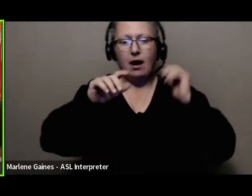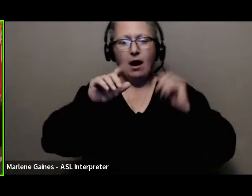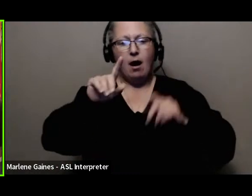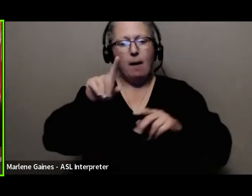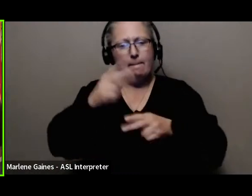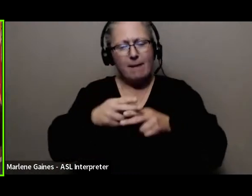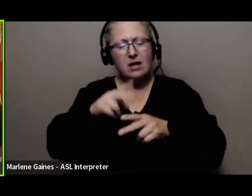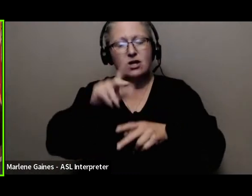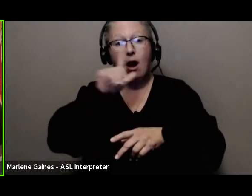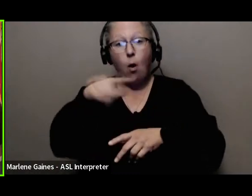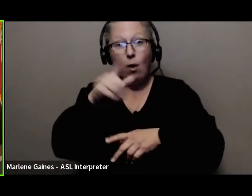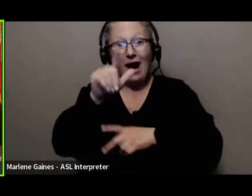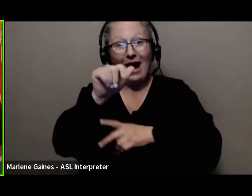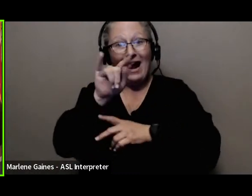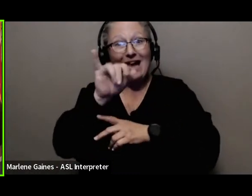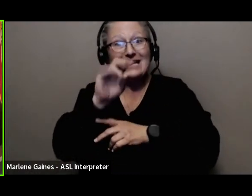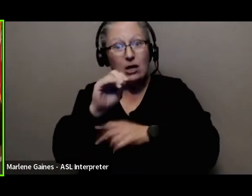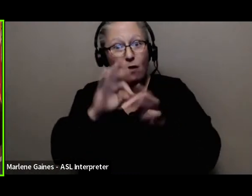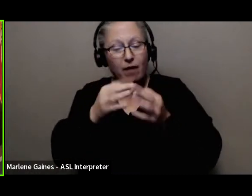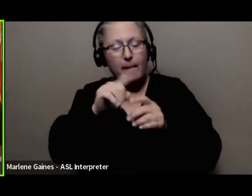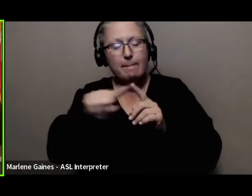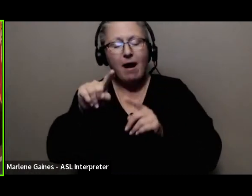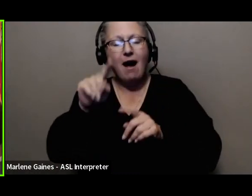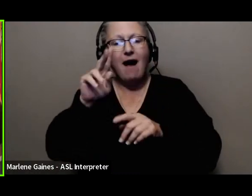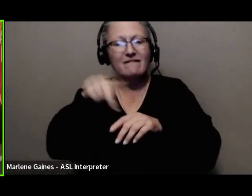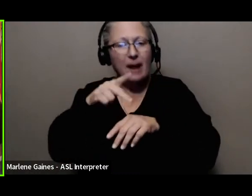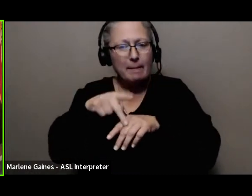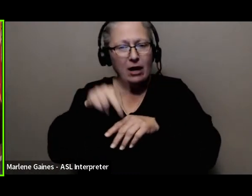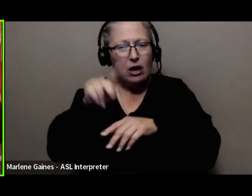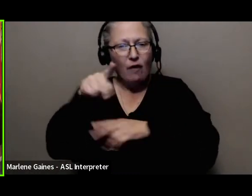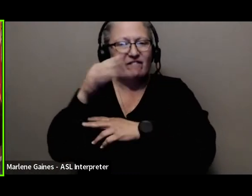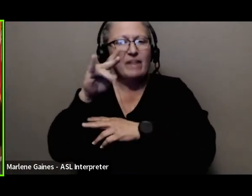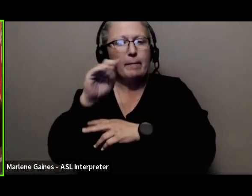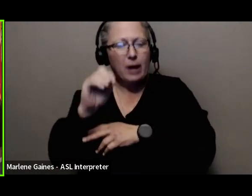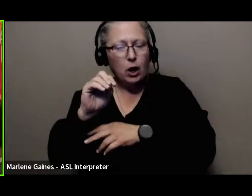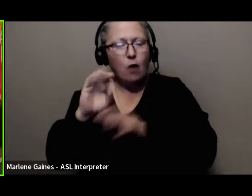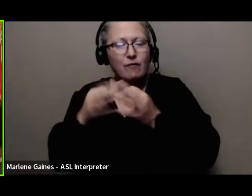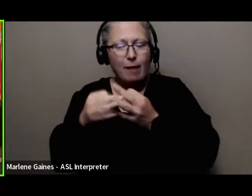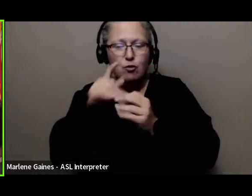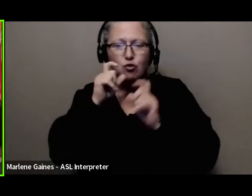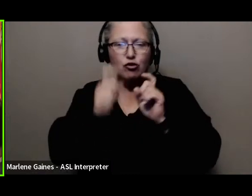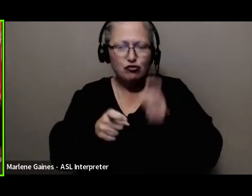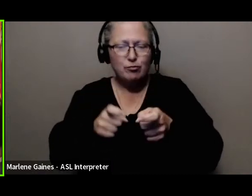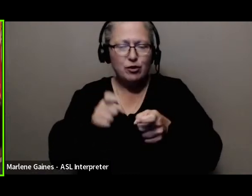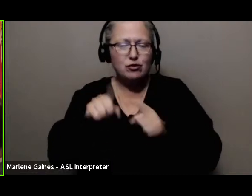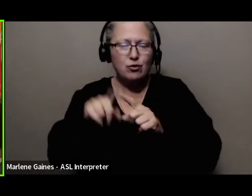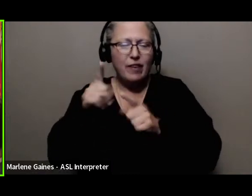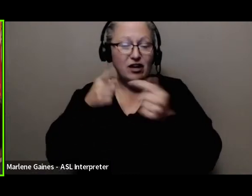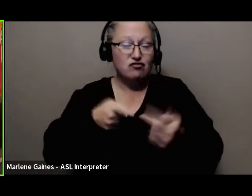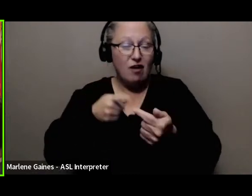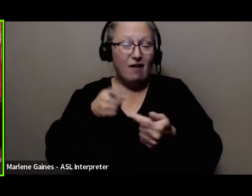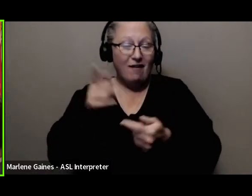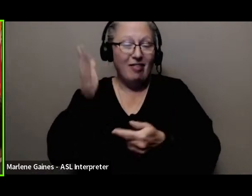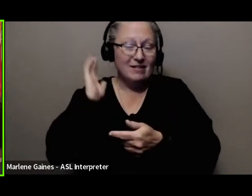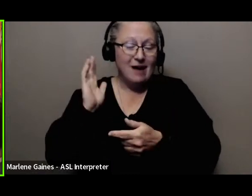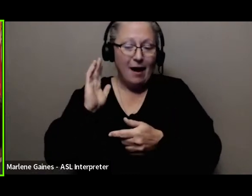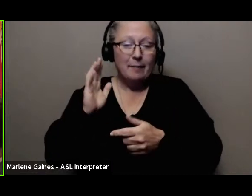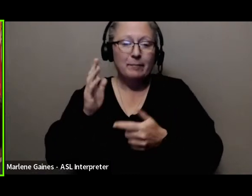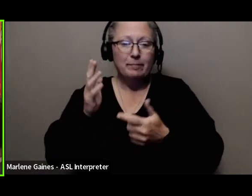but also the Filipino families that contributed Yes. to the situation, Yes. to the Mhm. struggle at the time. And